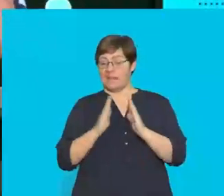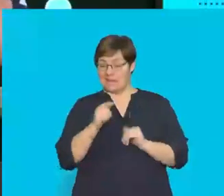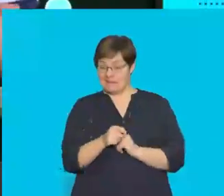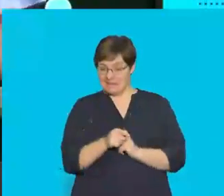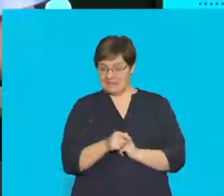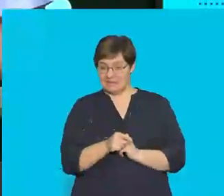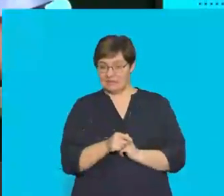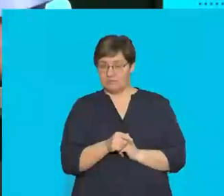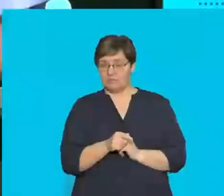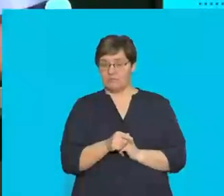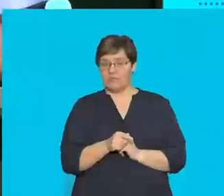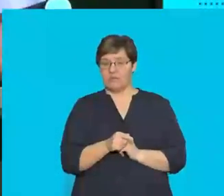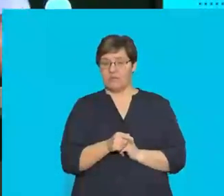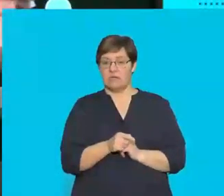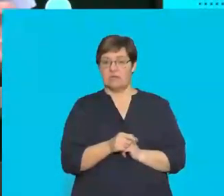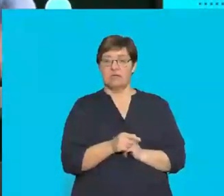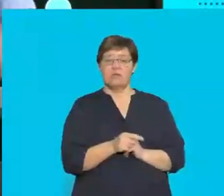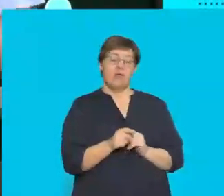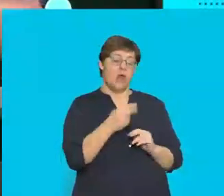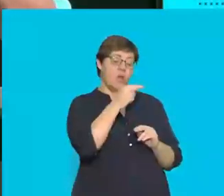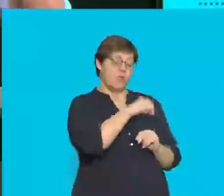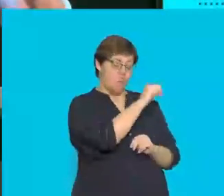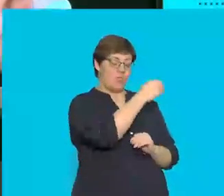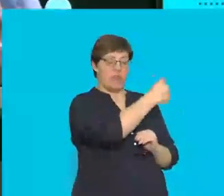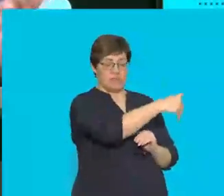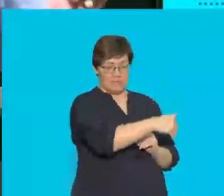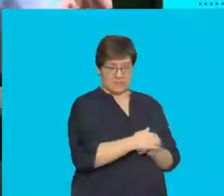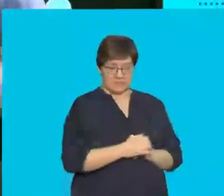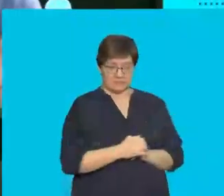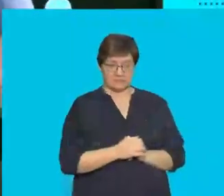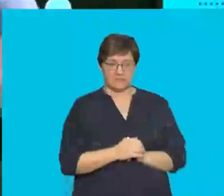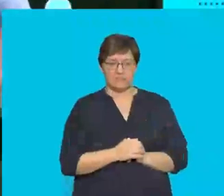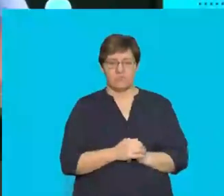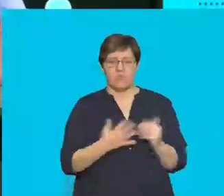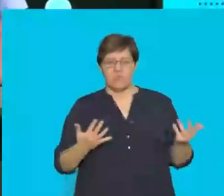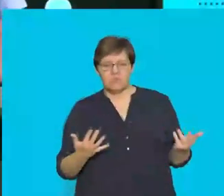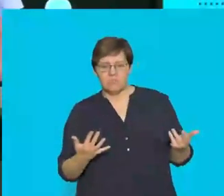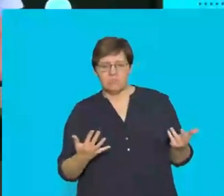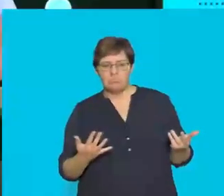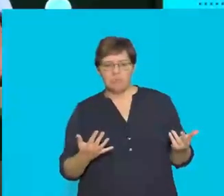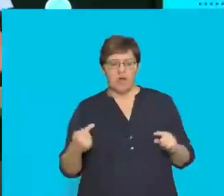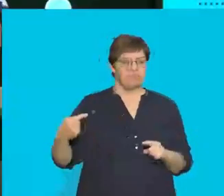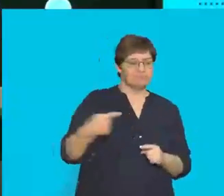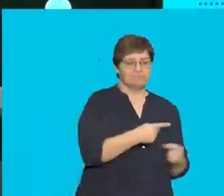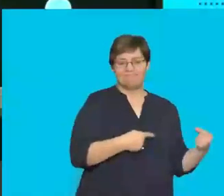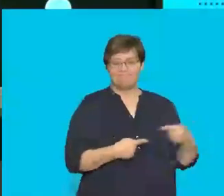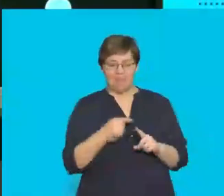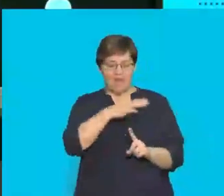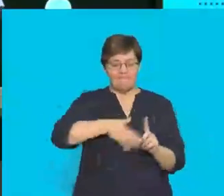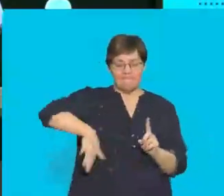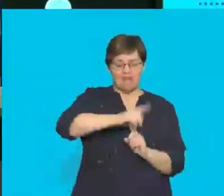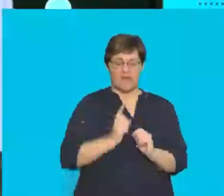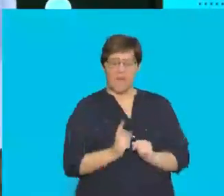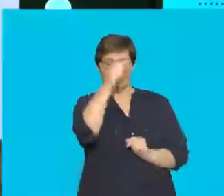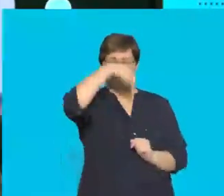the North Pole of another magnet. And so this brings us to the idea of what's the direction of a magnetic field. Well, we can test